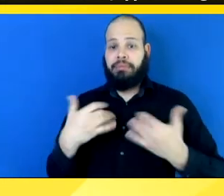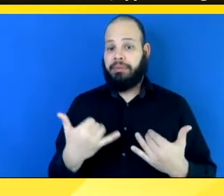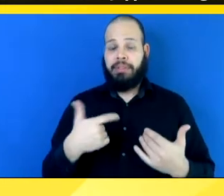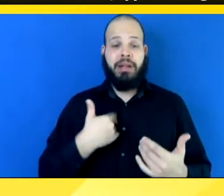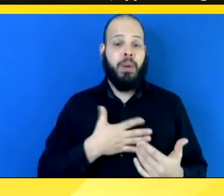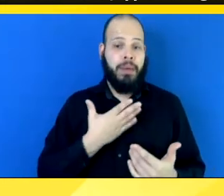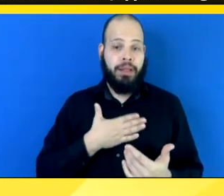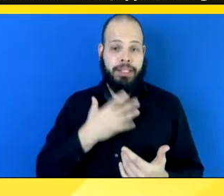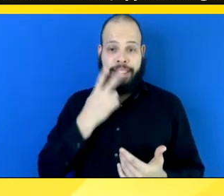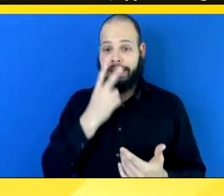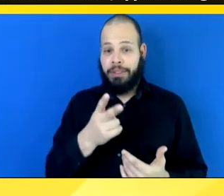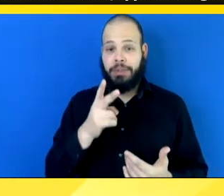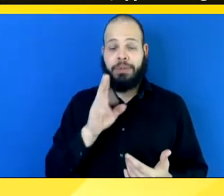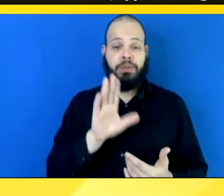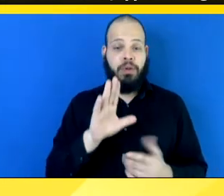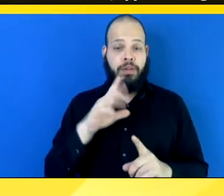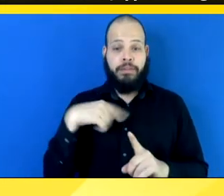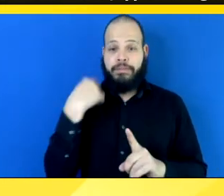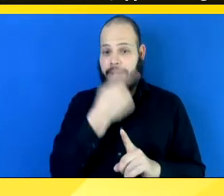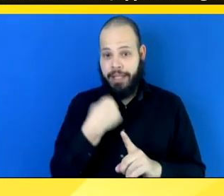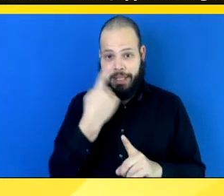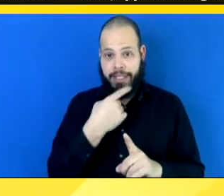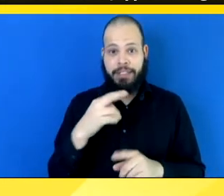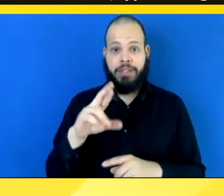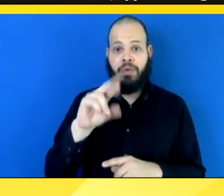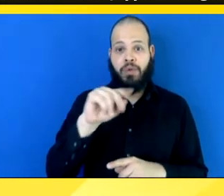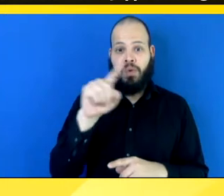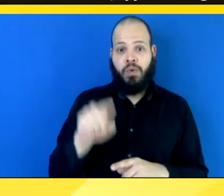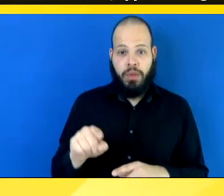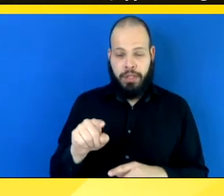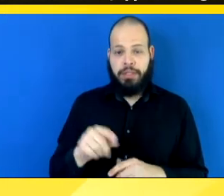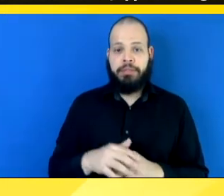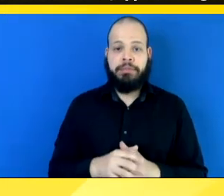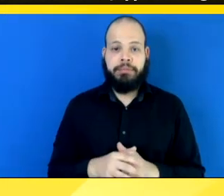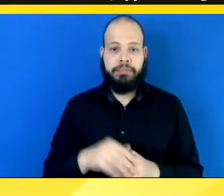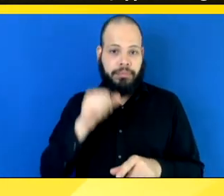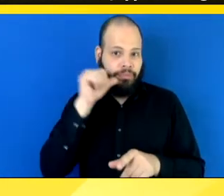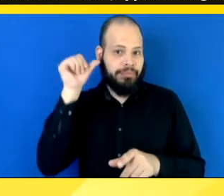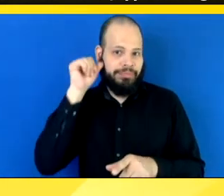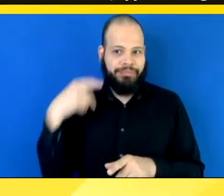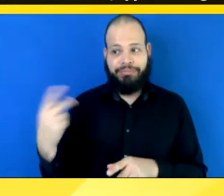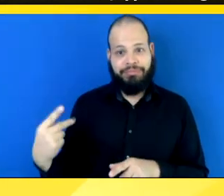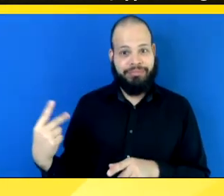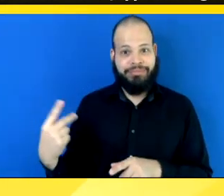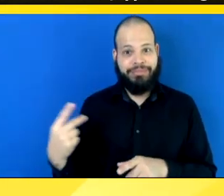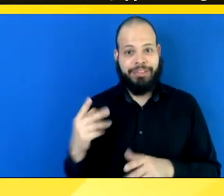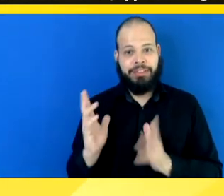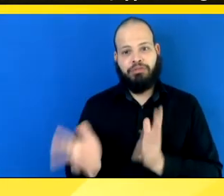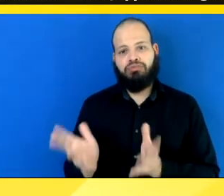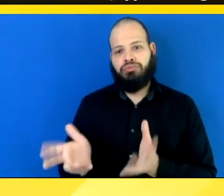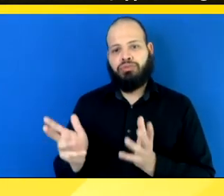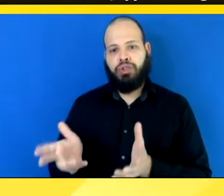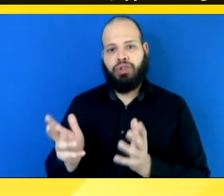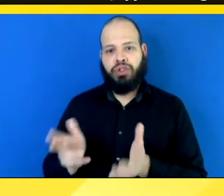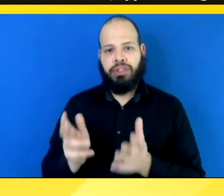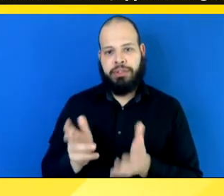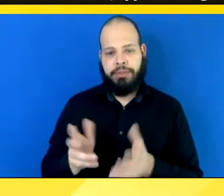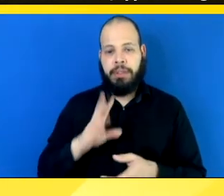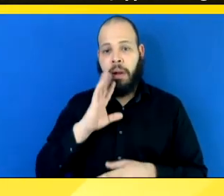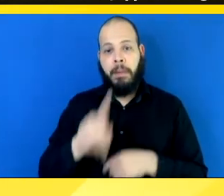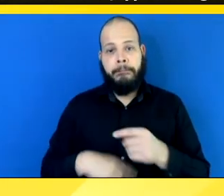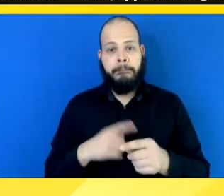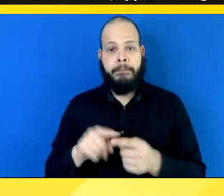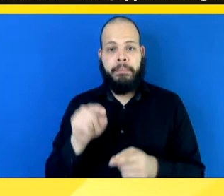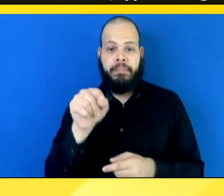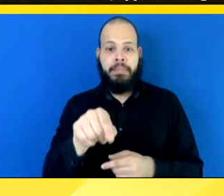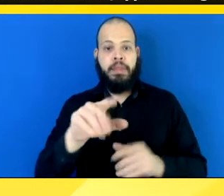to have the opportunity yesterday to talk with you as you bragged about the Bessemer 6000 sister. I want to say to